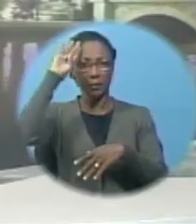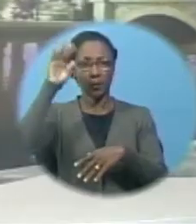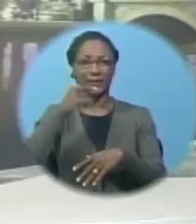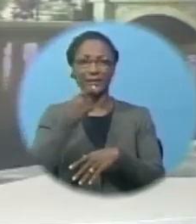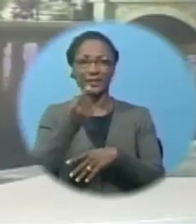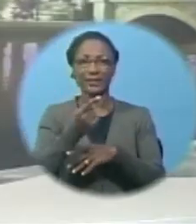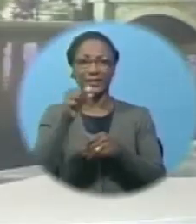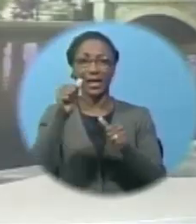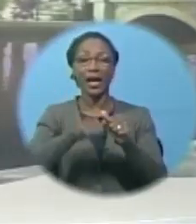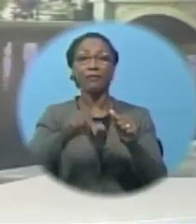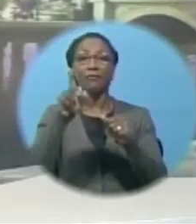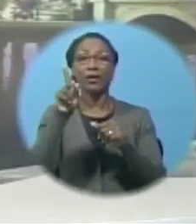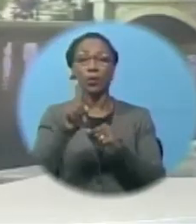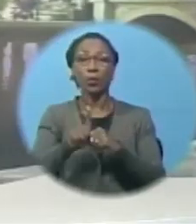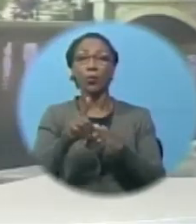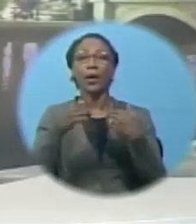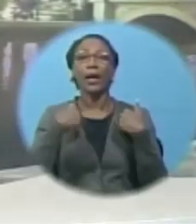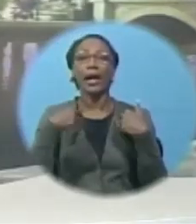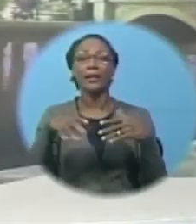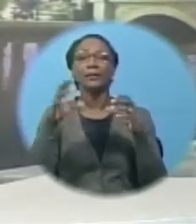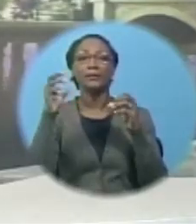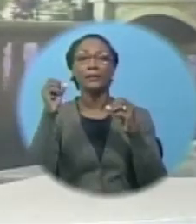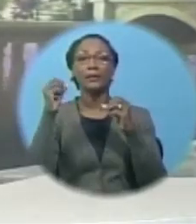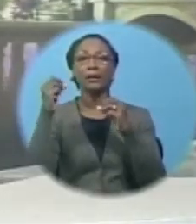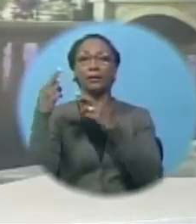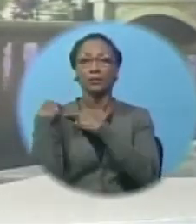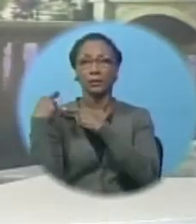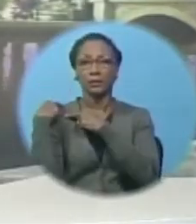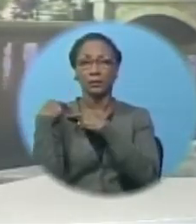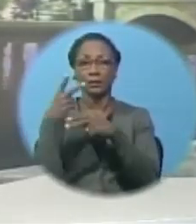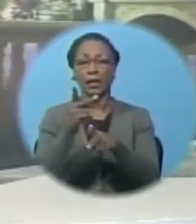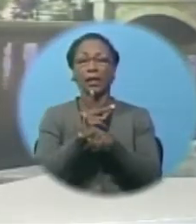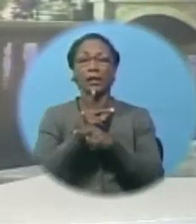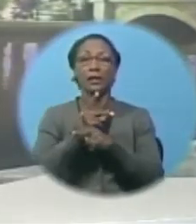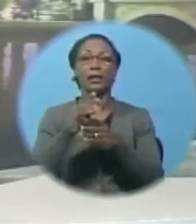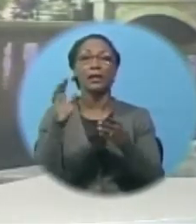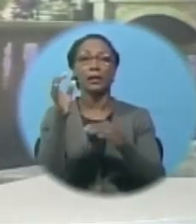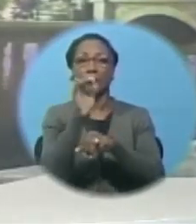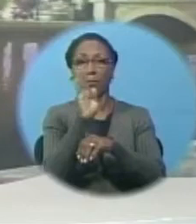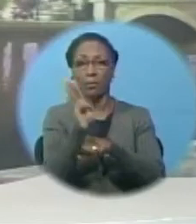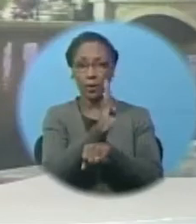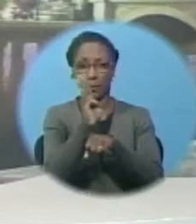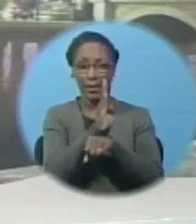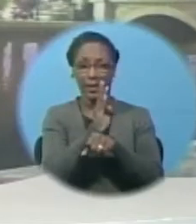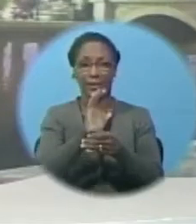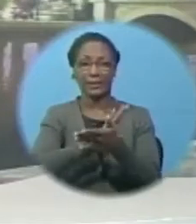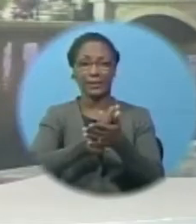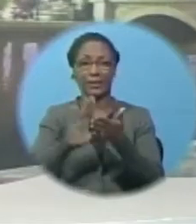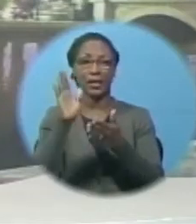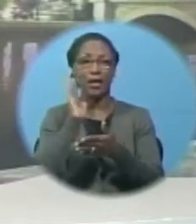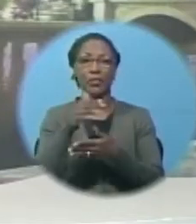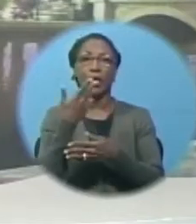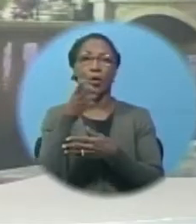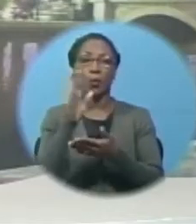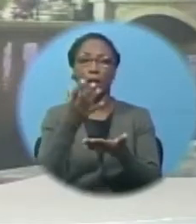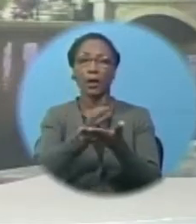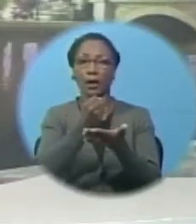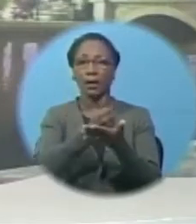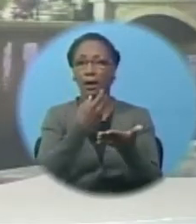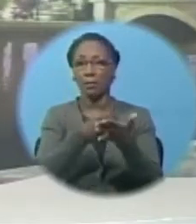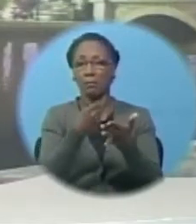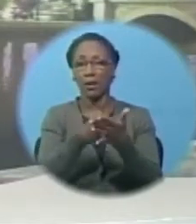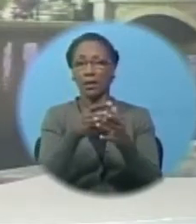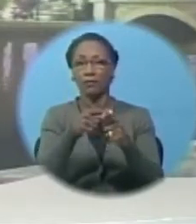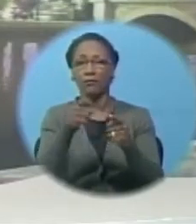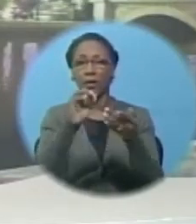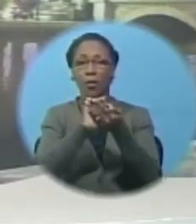everyone has a duty to keep the island cleaned and added that the government will be seeking to recover expenses from owners whose lots